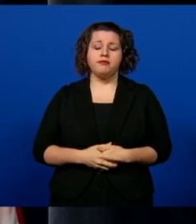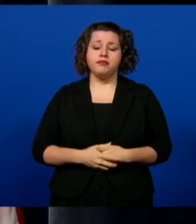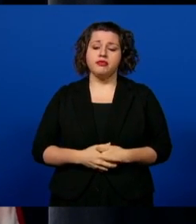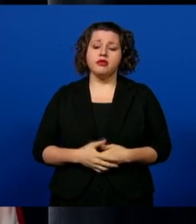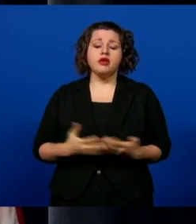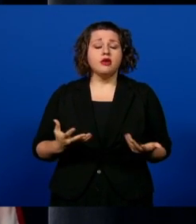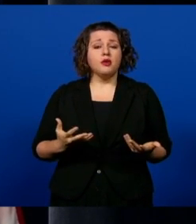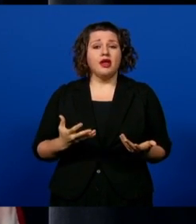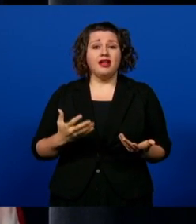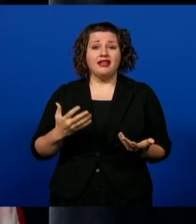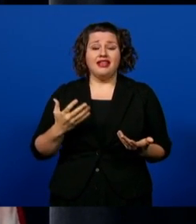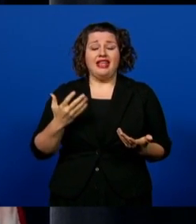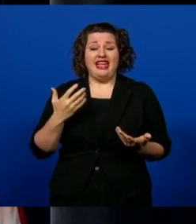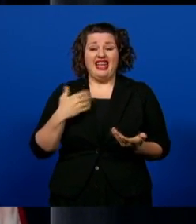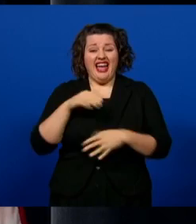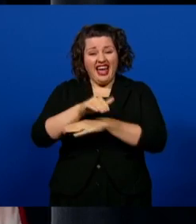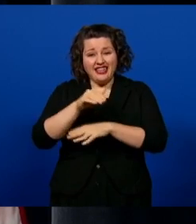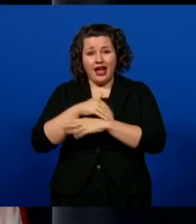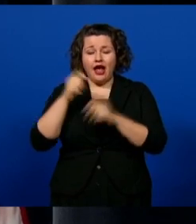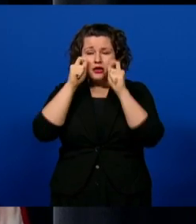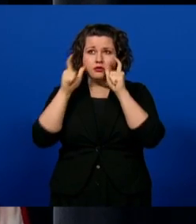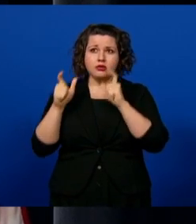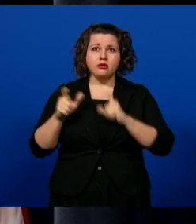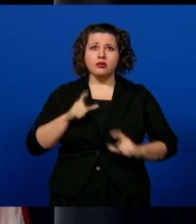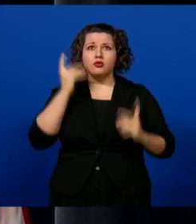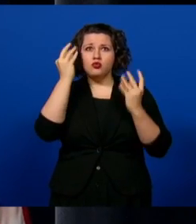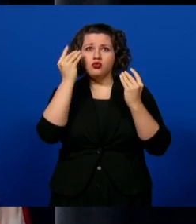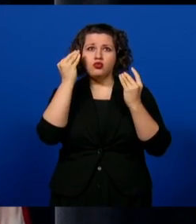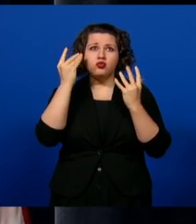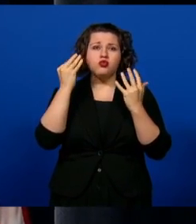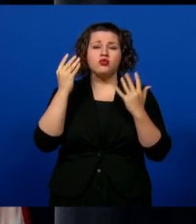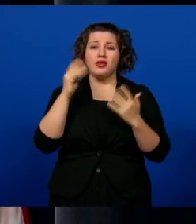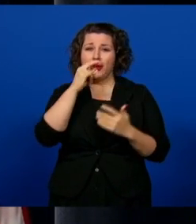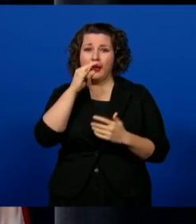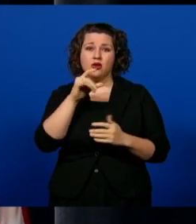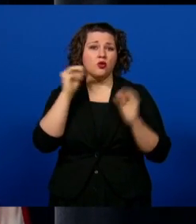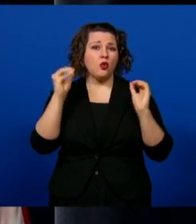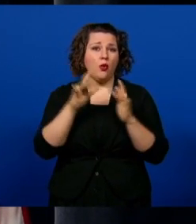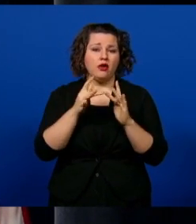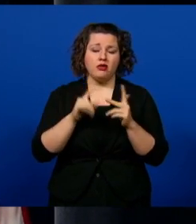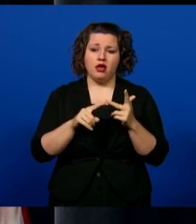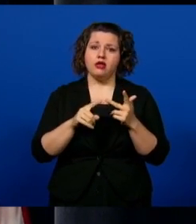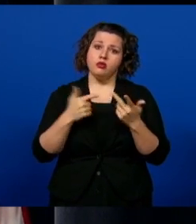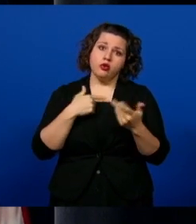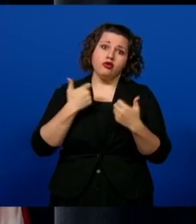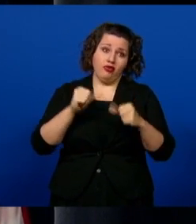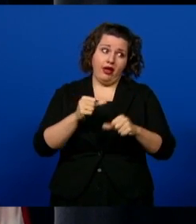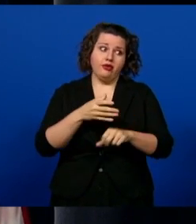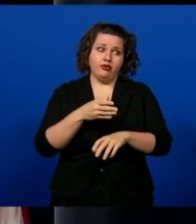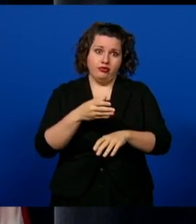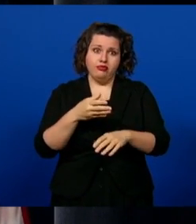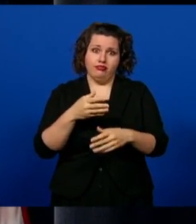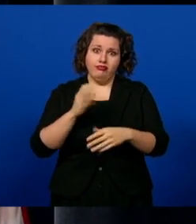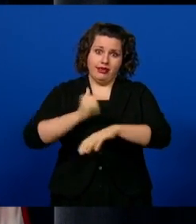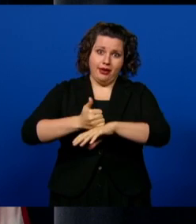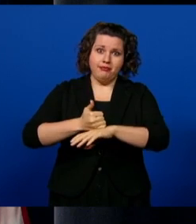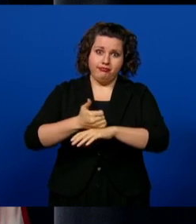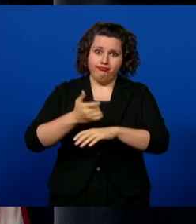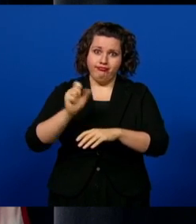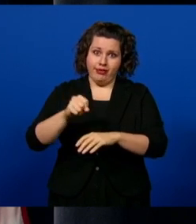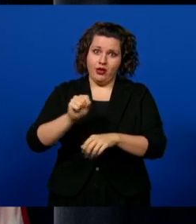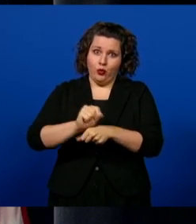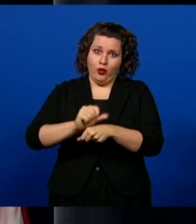What keeps me up at night is thinking about my kids that don't have internet. We're working on that, but that's a